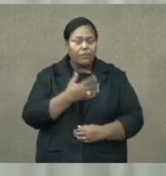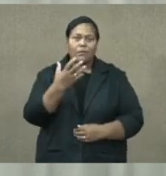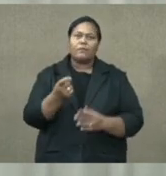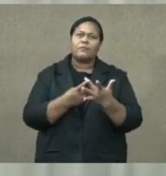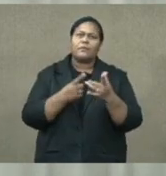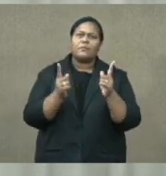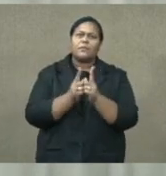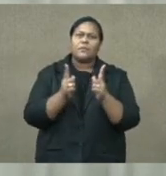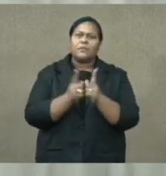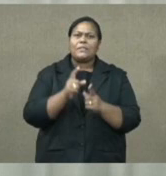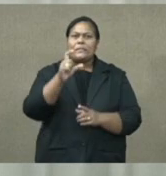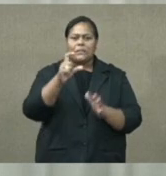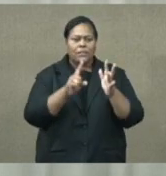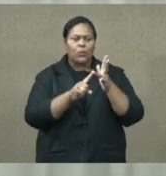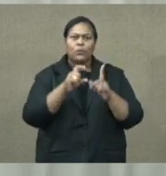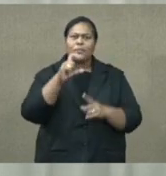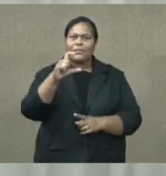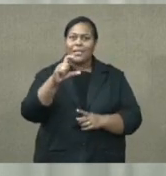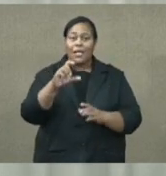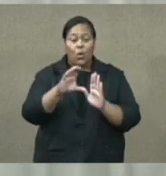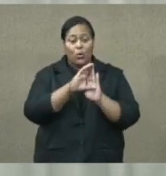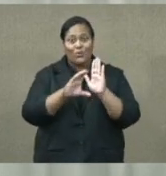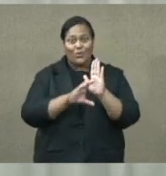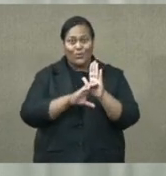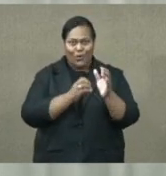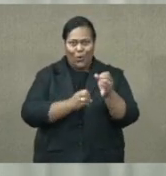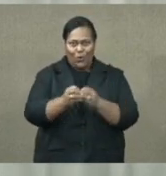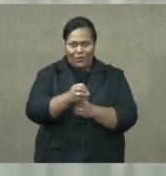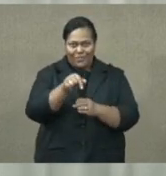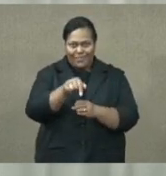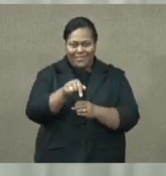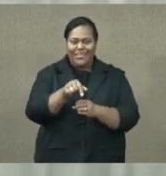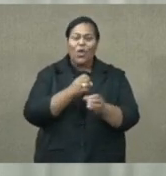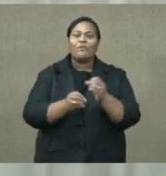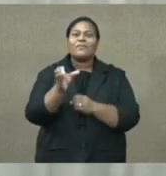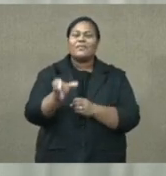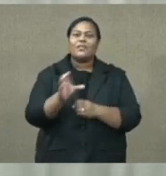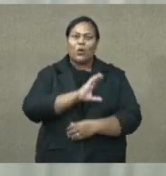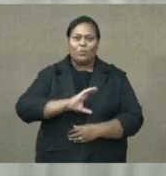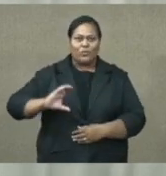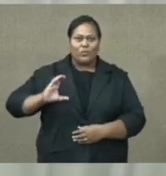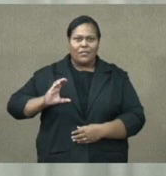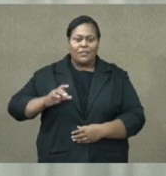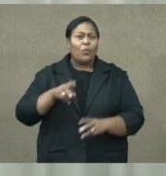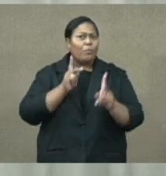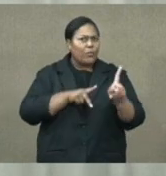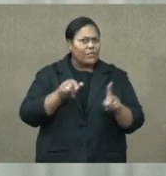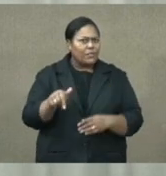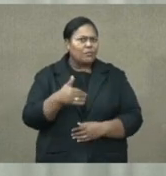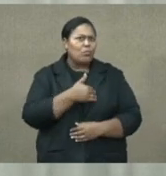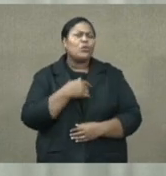the Constitutional Officers Commission. Those present in today's meeting were the leader of the opposition and his